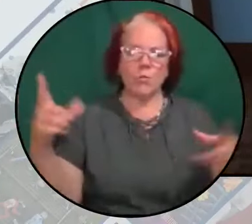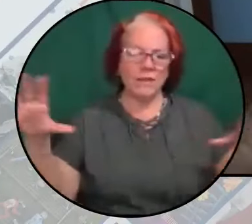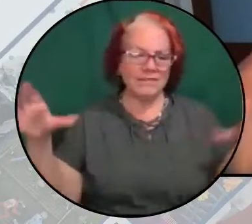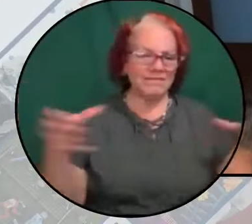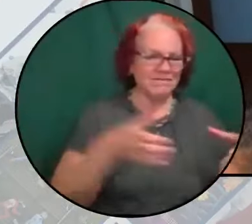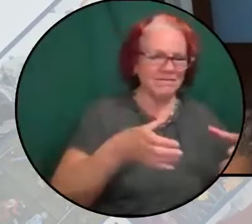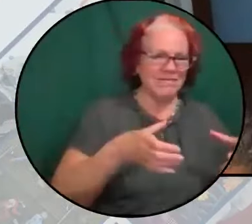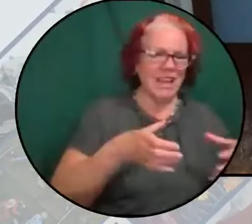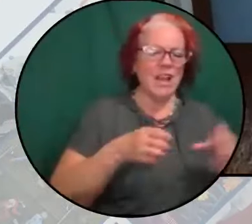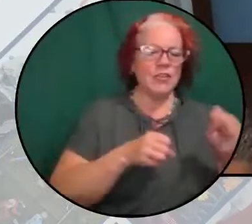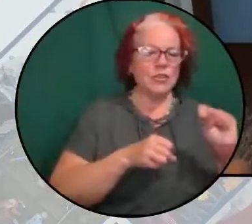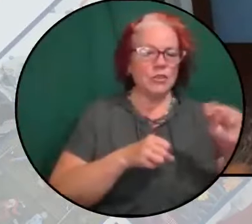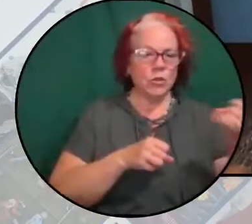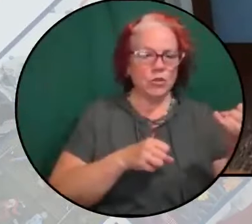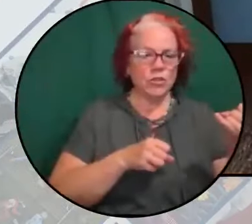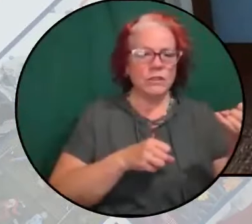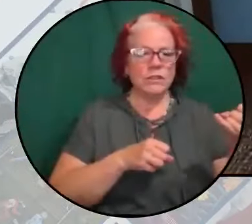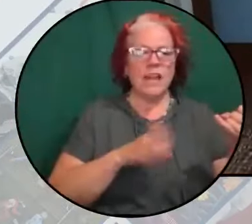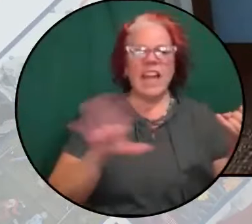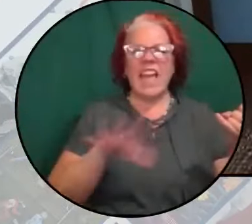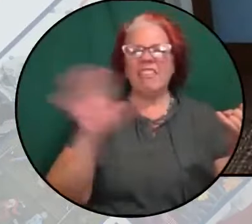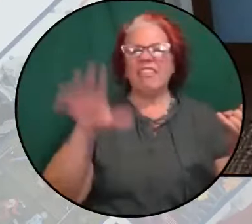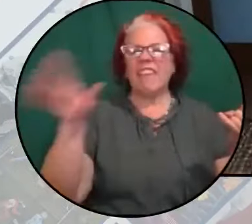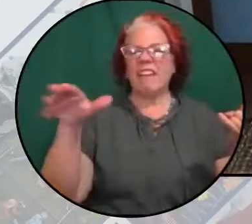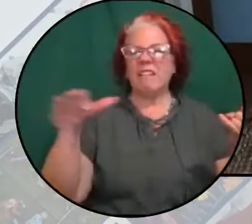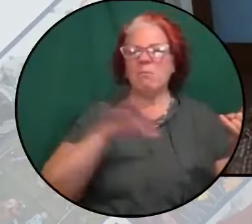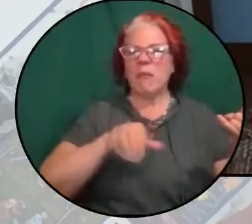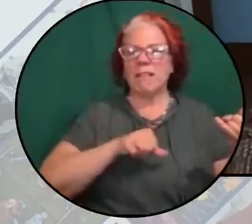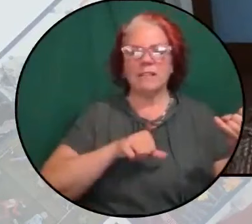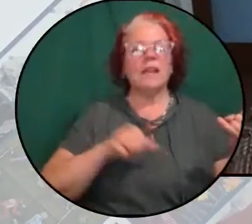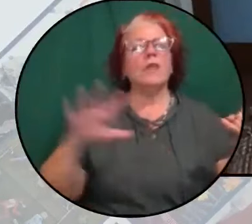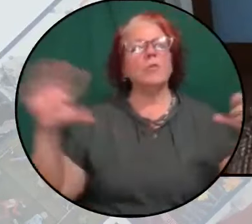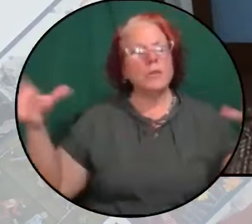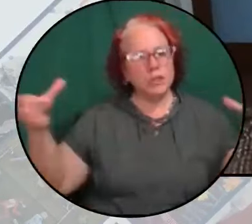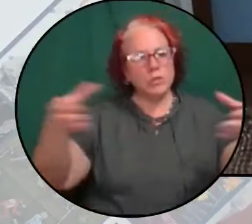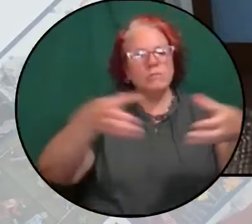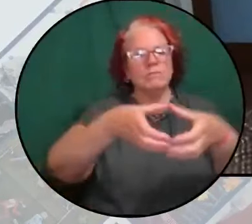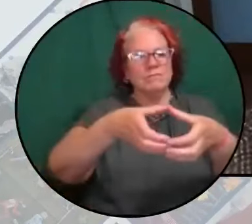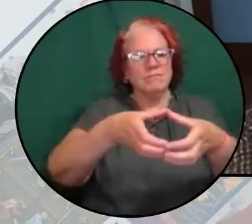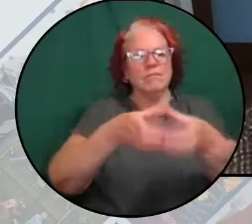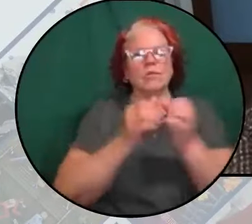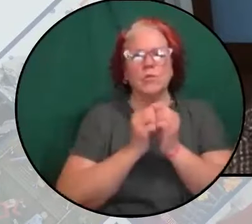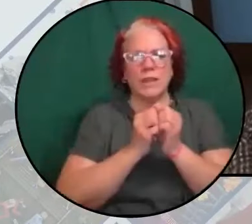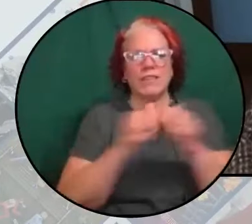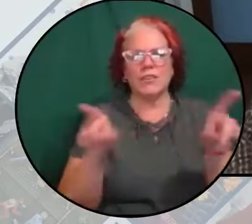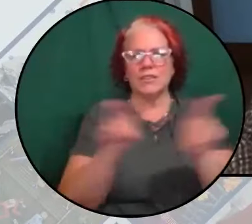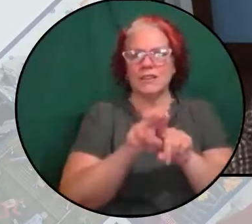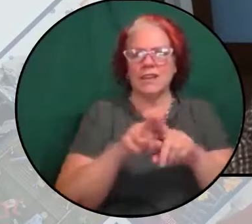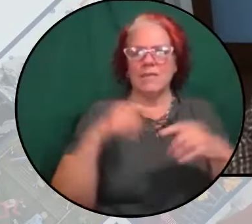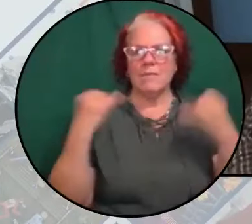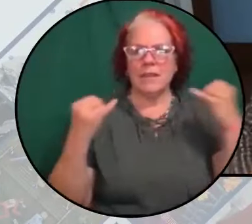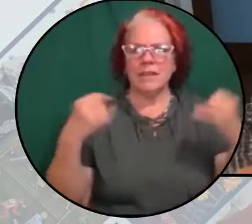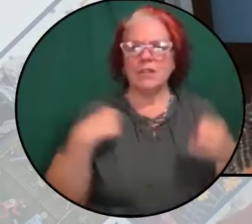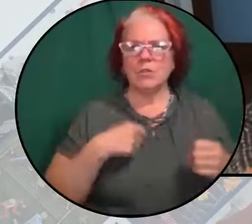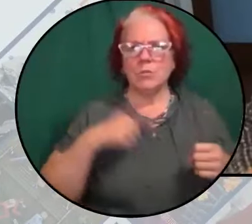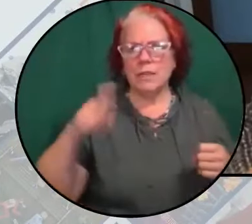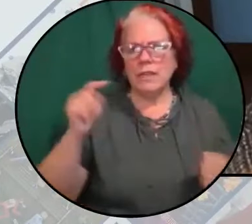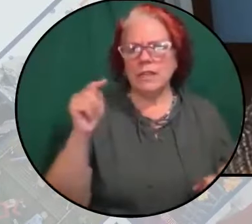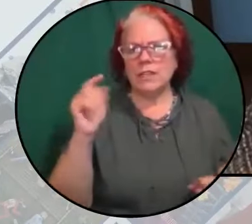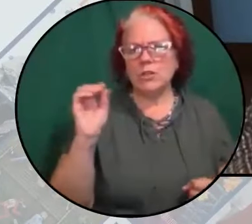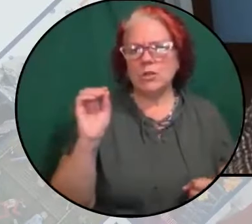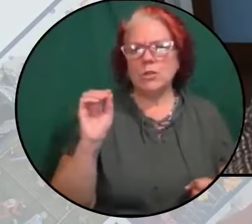justice and then there's the question of Palestine so that uh you know I think I think we need